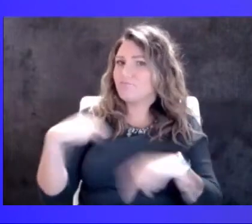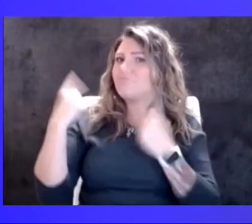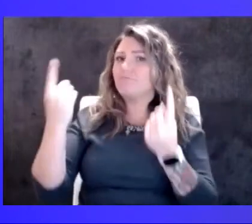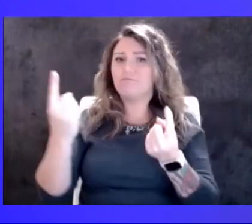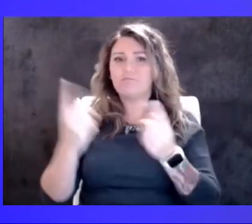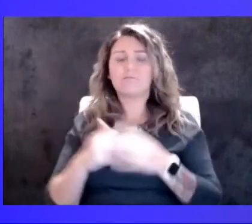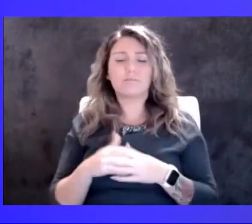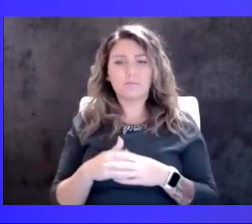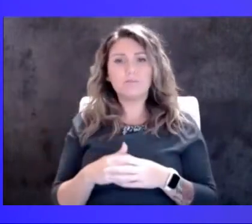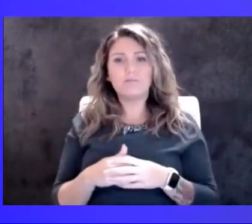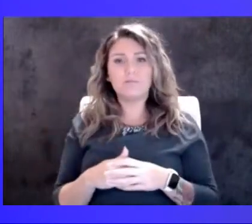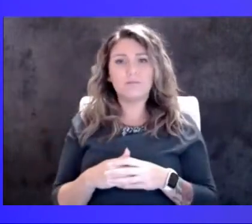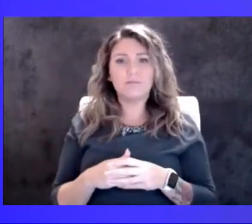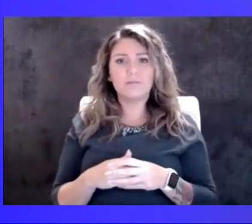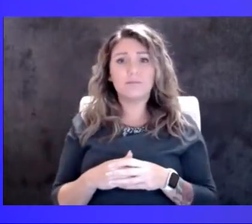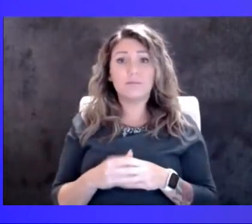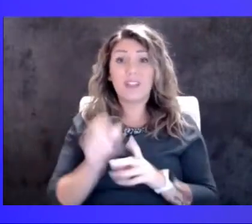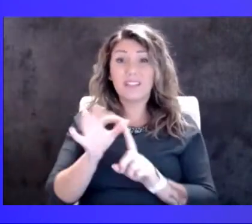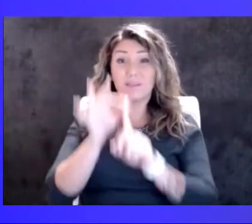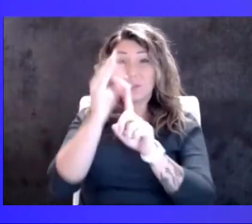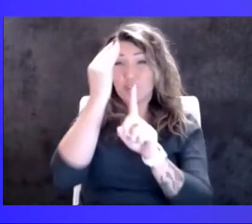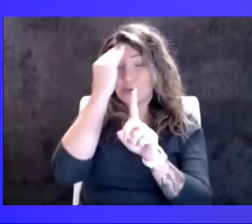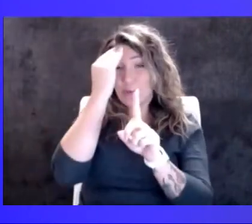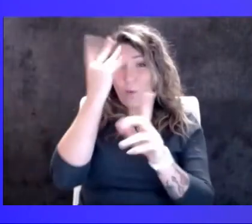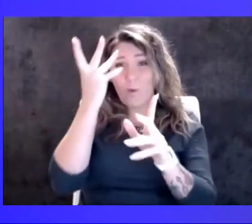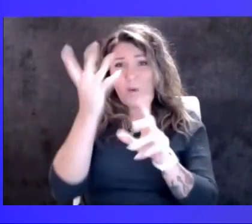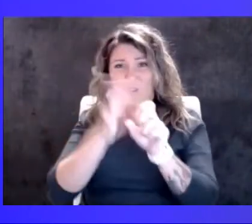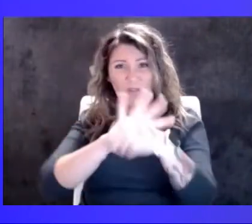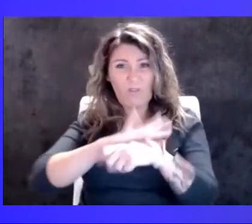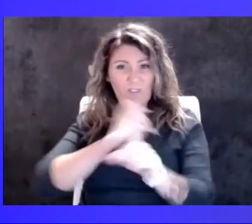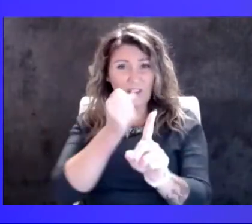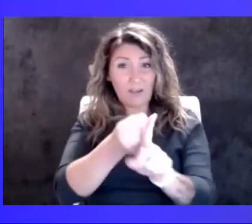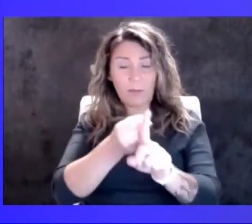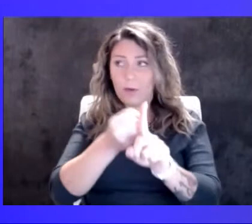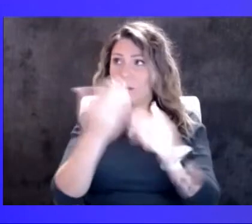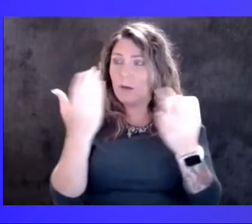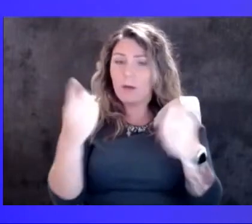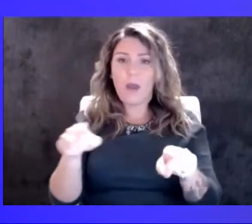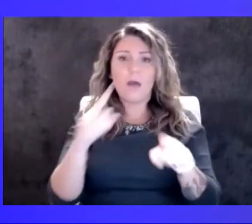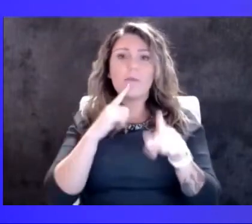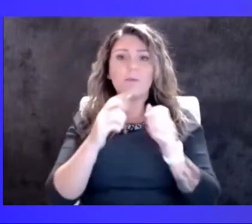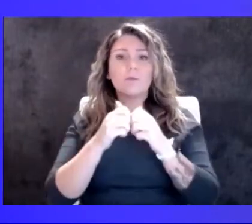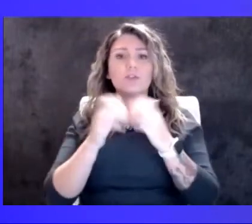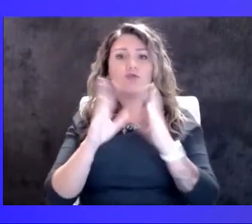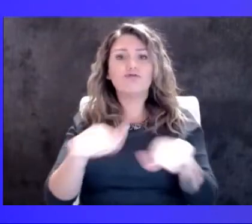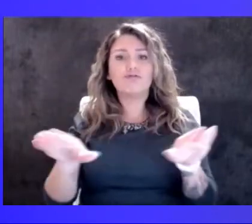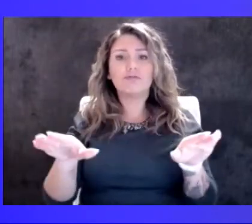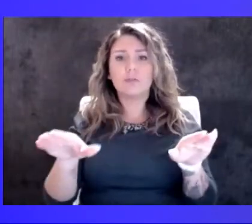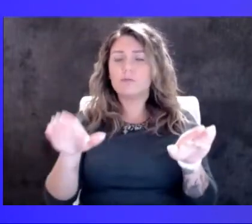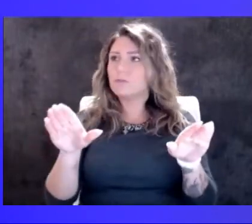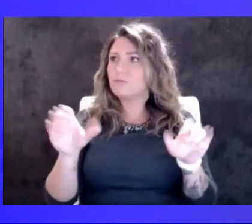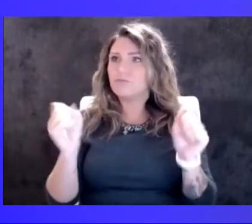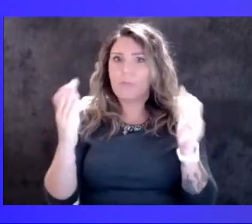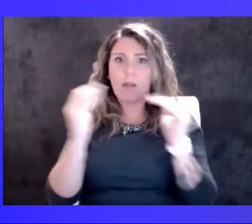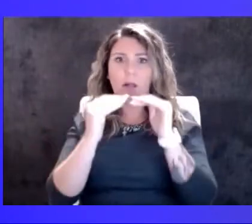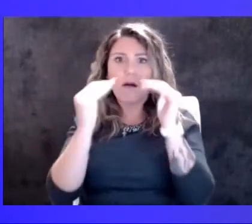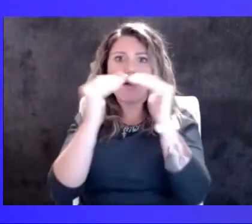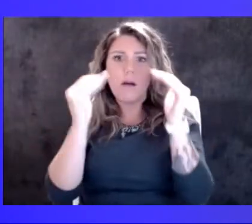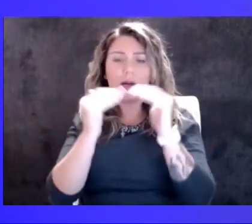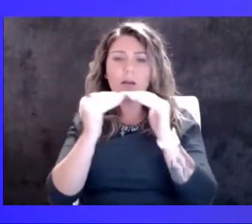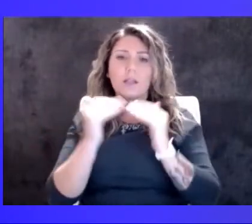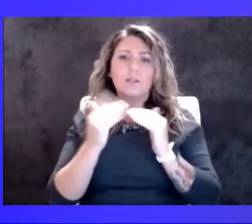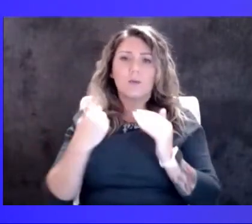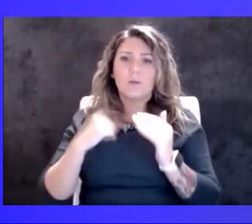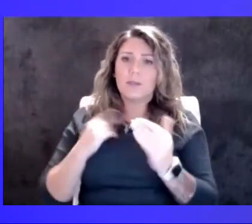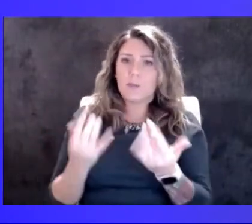especially, knowing the impact that COVID-19 has had on children from multiple levels. And so we've really been anticipating